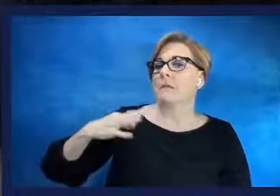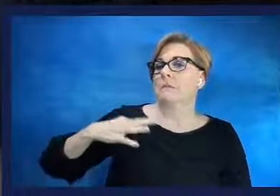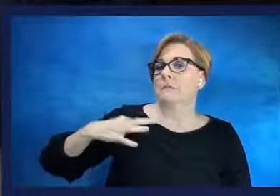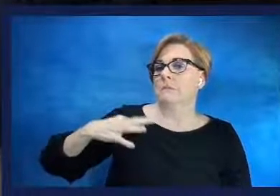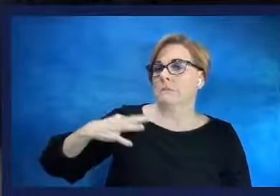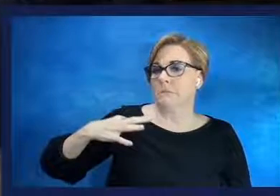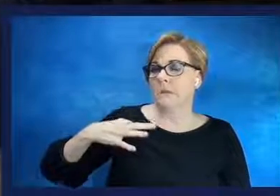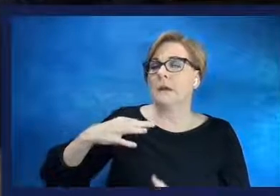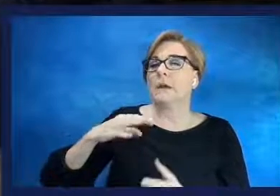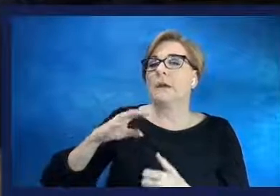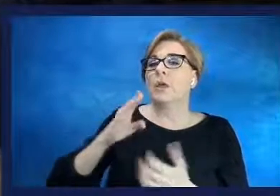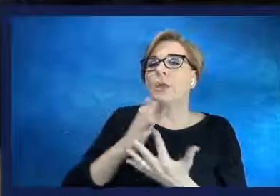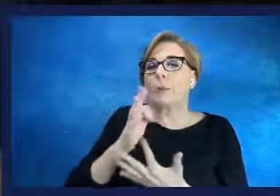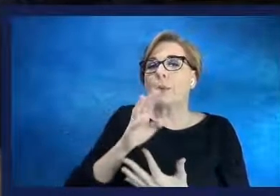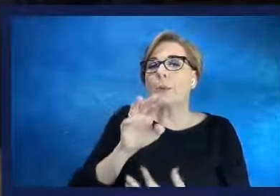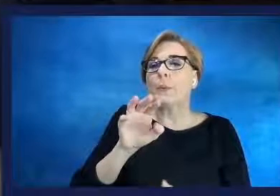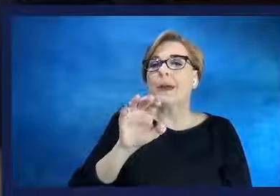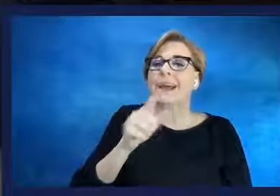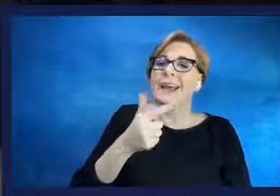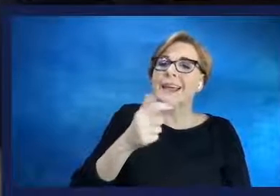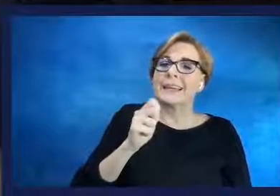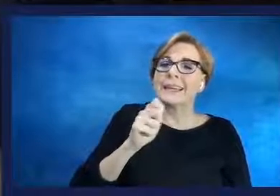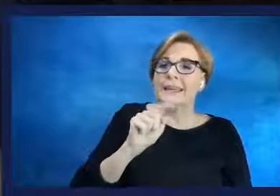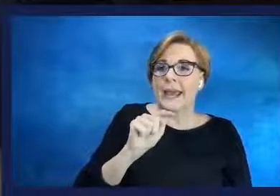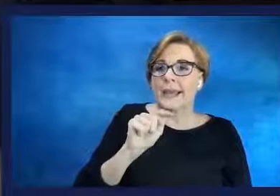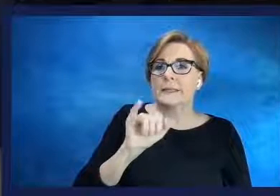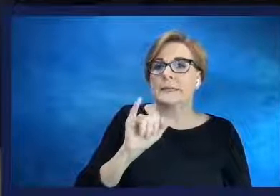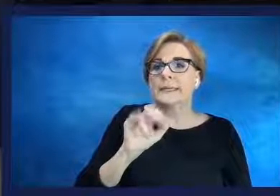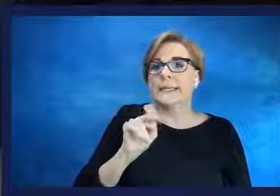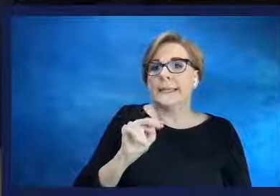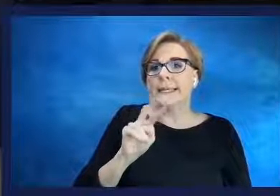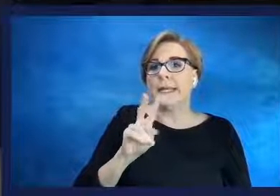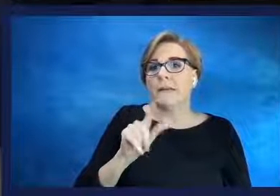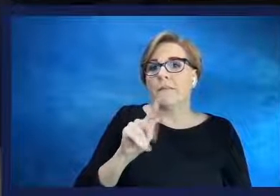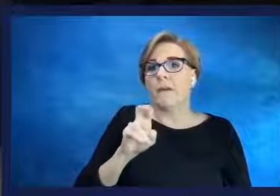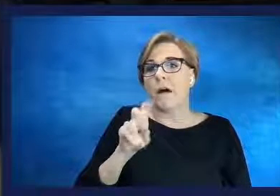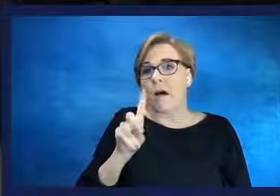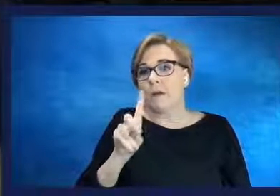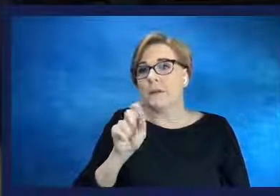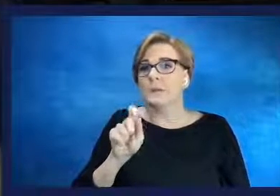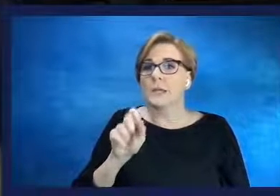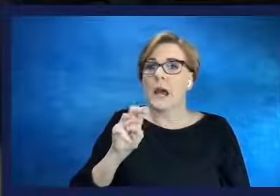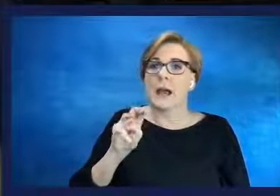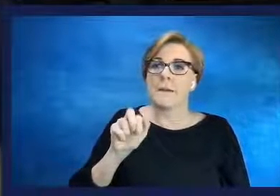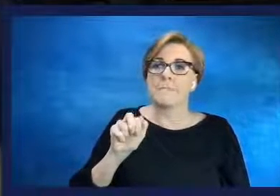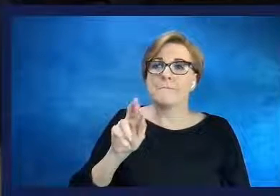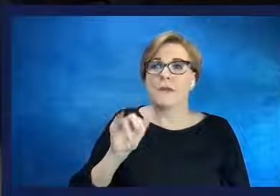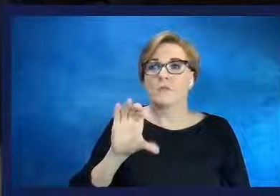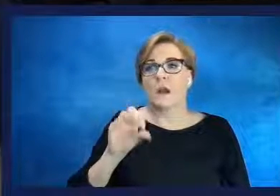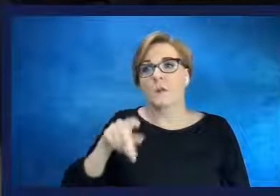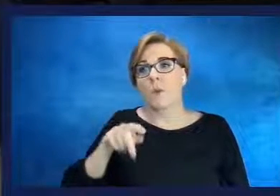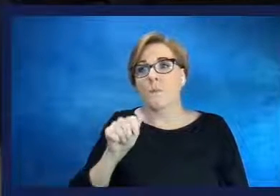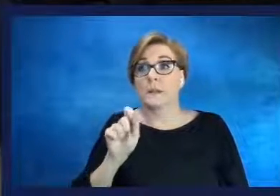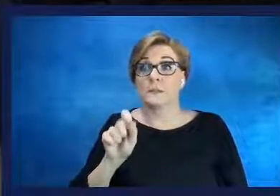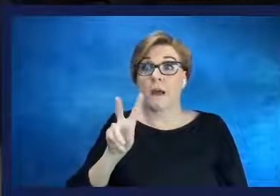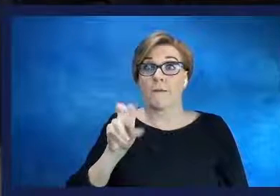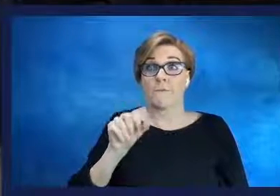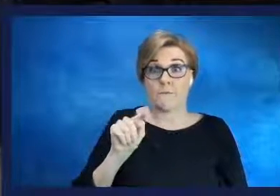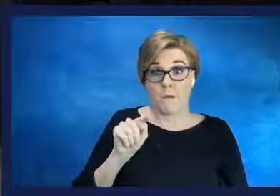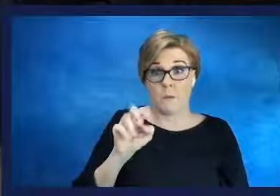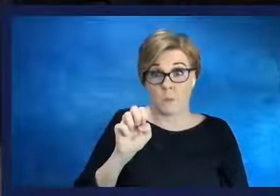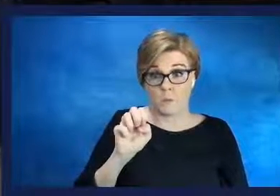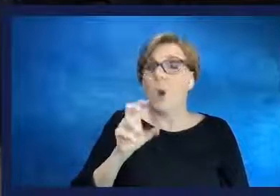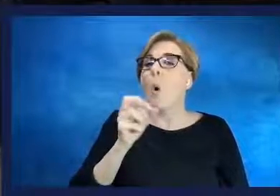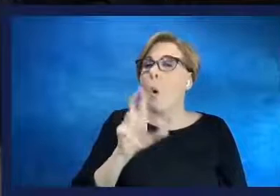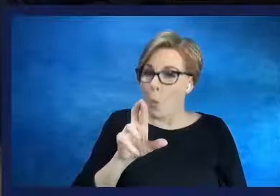getinvolved.maricopa.vote, and we could hire them for one of those special boards. But yes, they could also contact their county